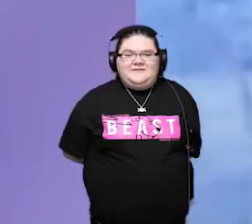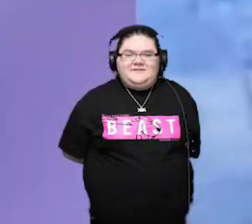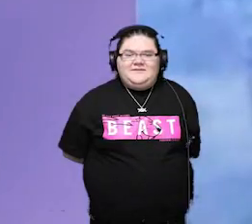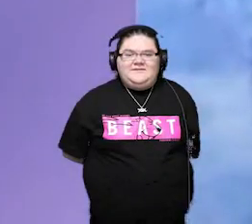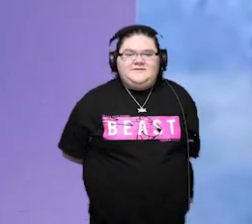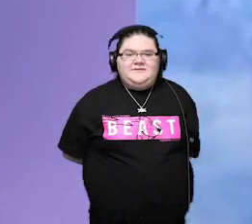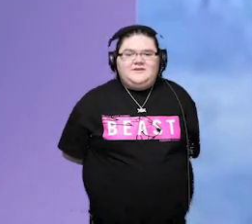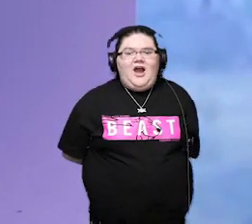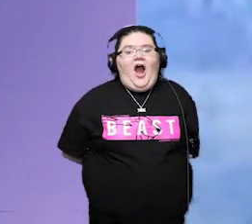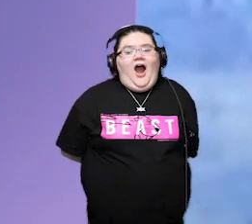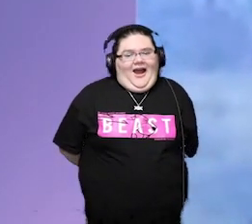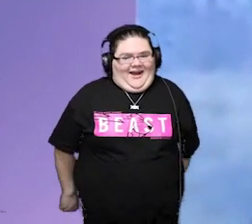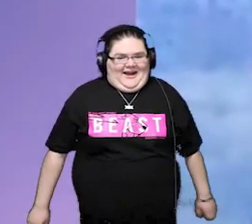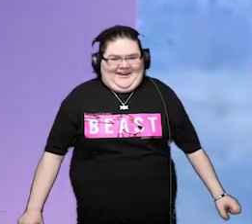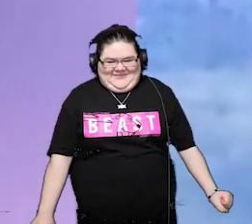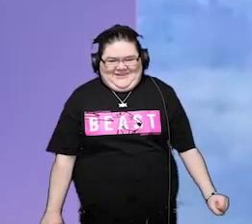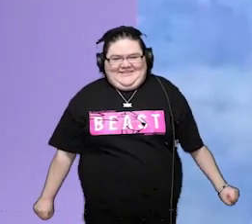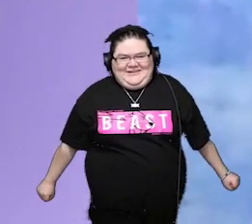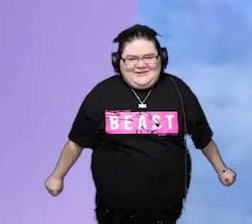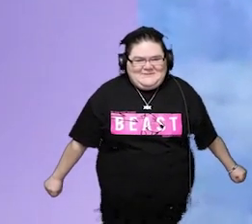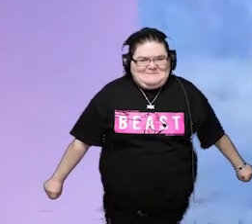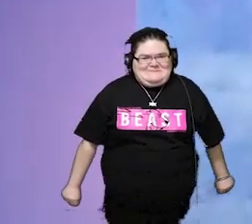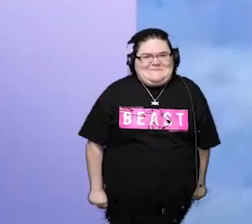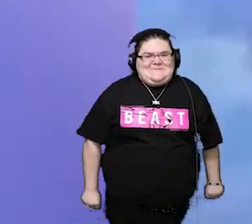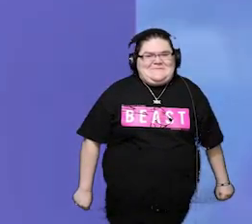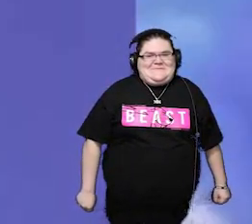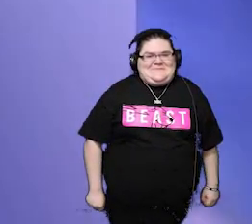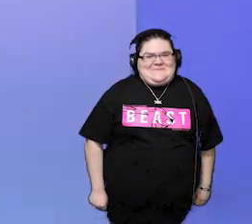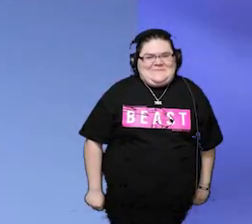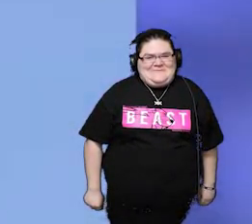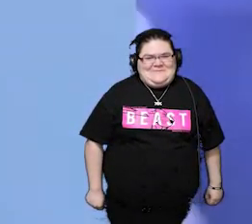move. I'm Bob the Necromancer, and today we're doing an unboxing.